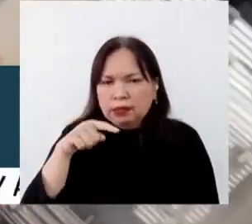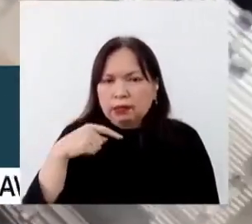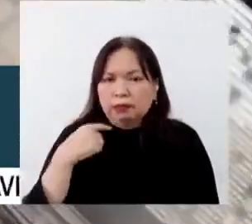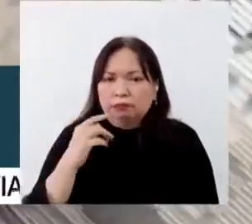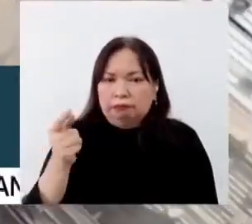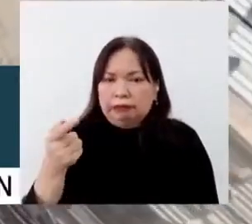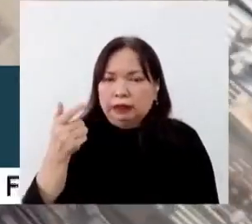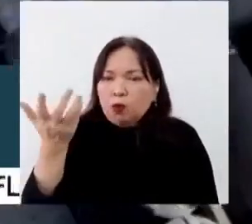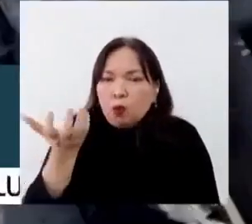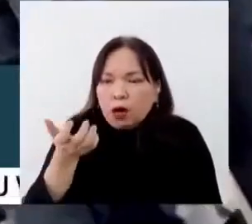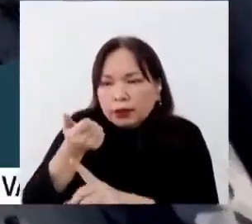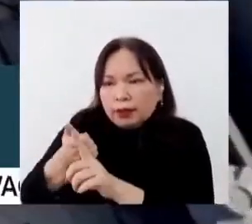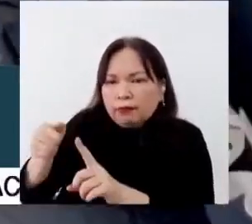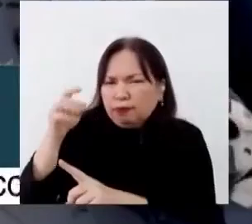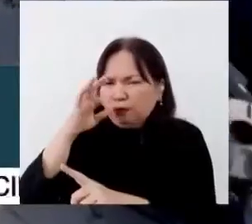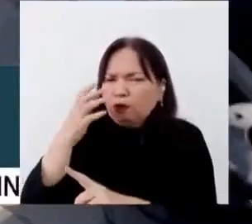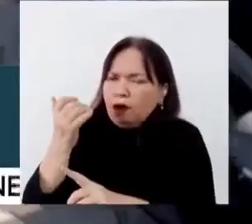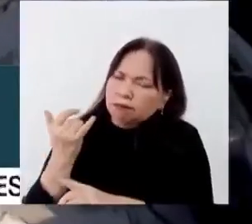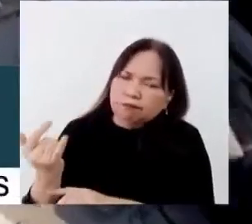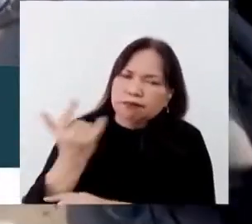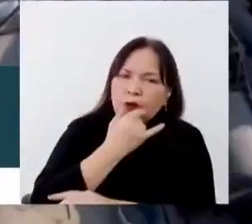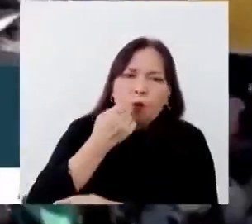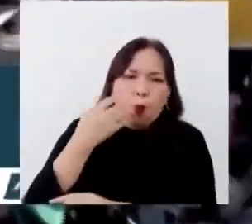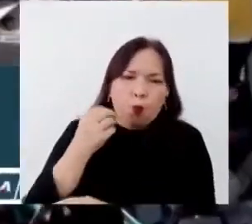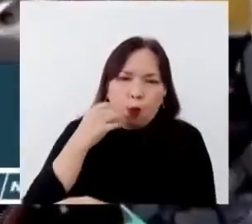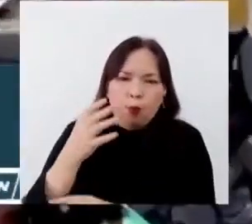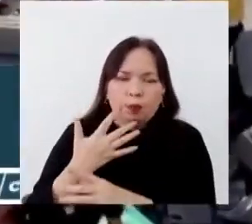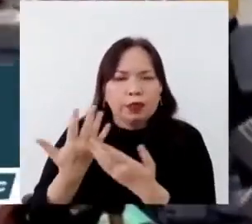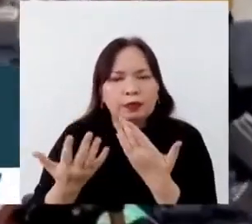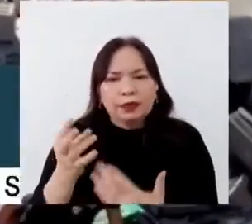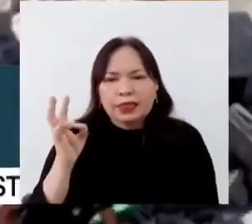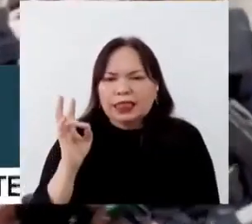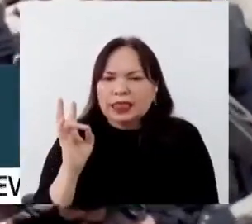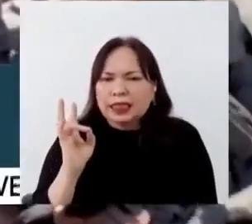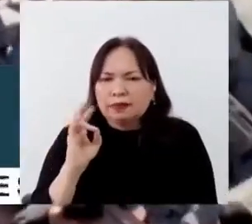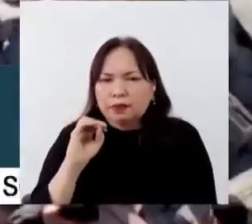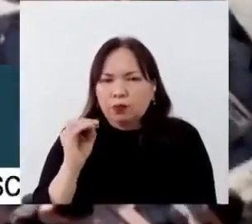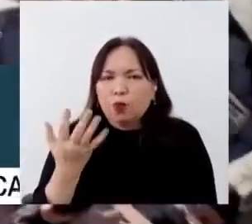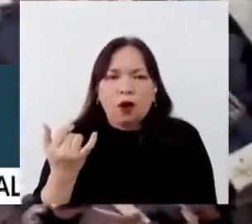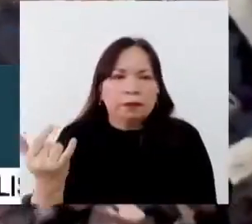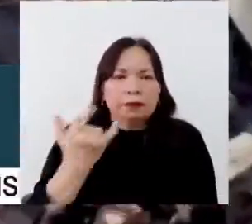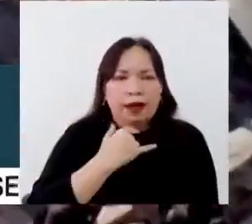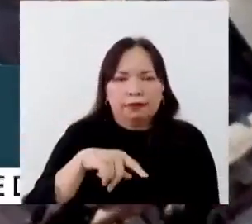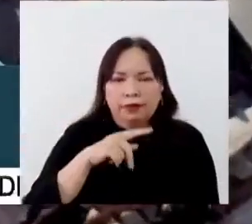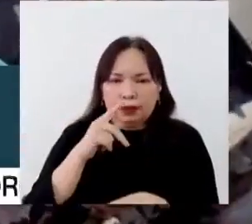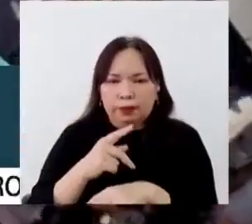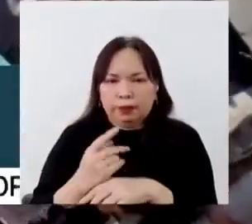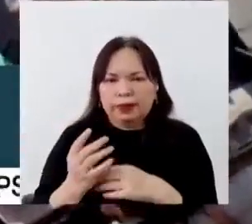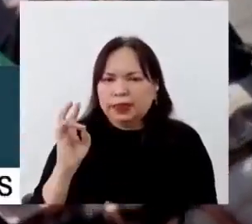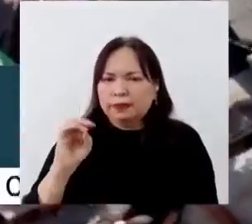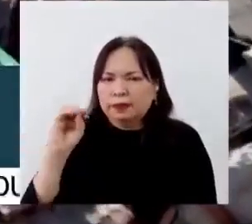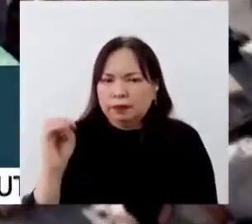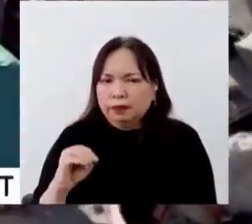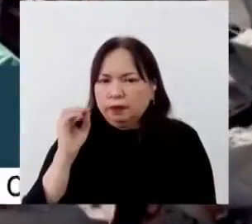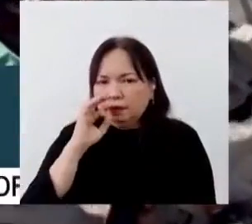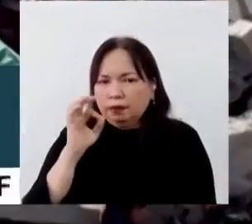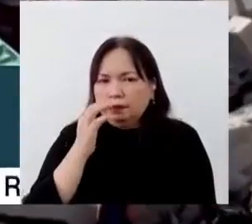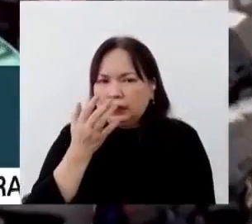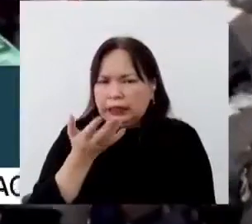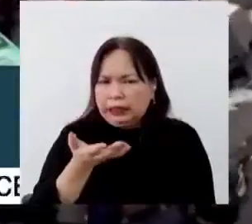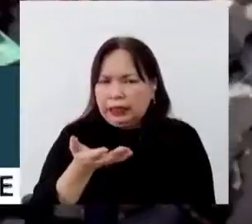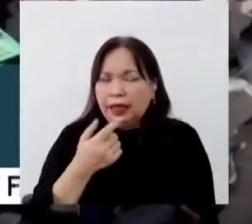for repatriation. This is about 70% of the number of Filipinos there. And this is where it gets